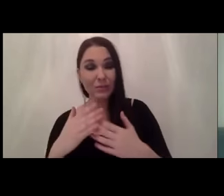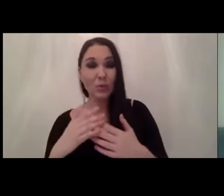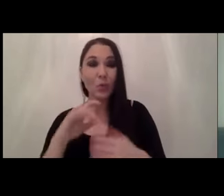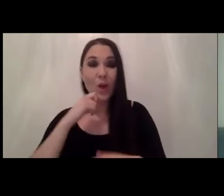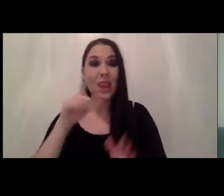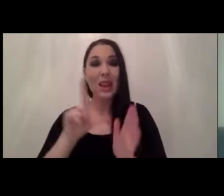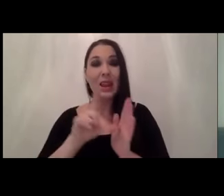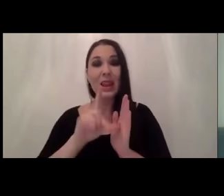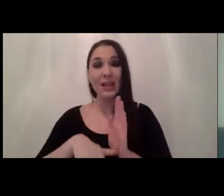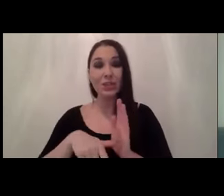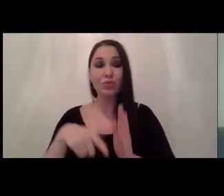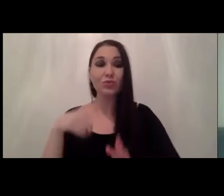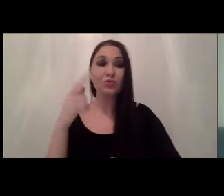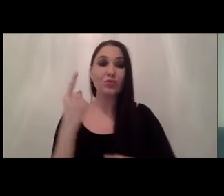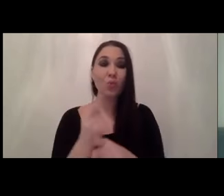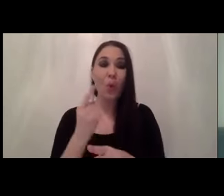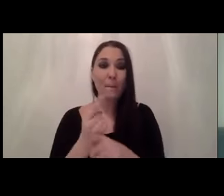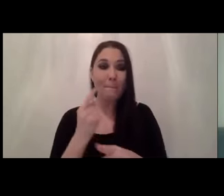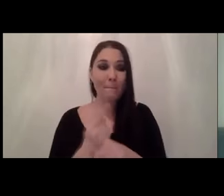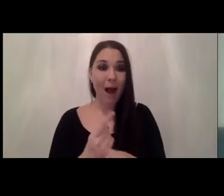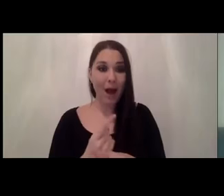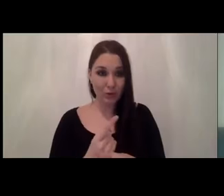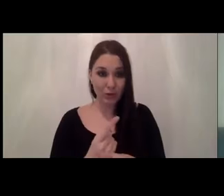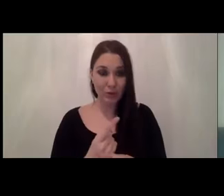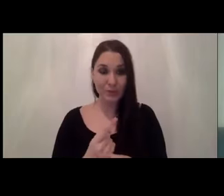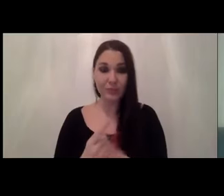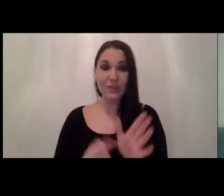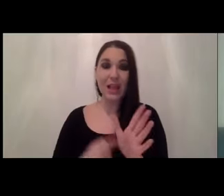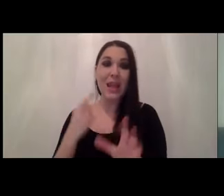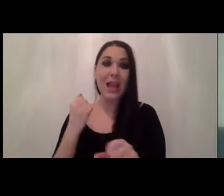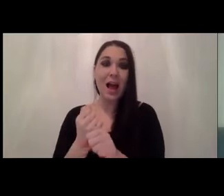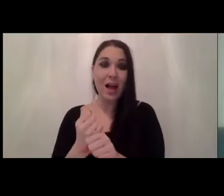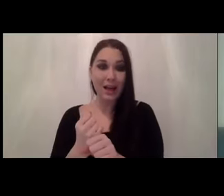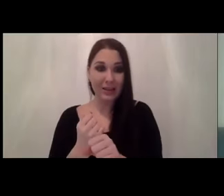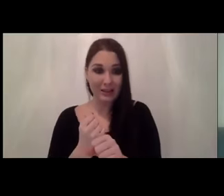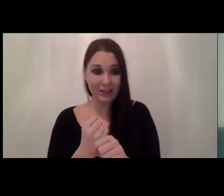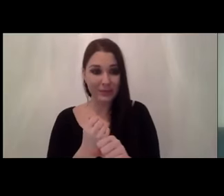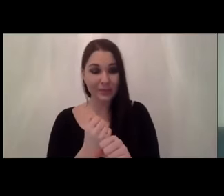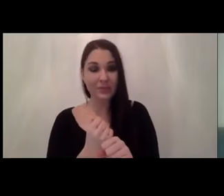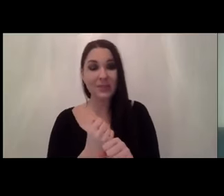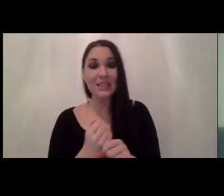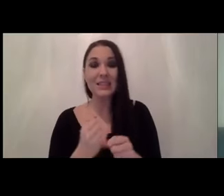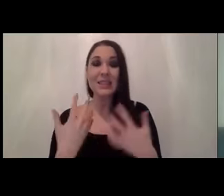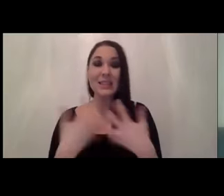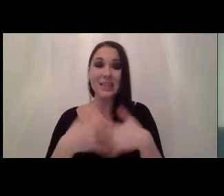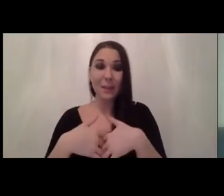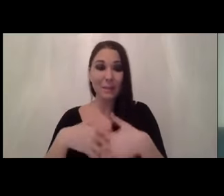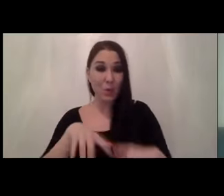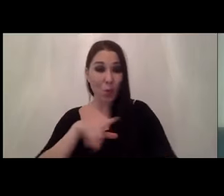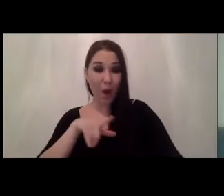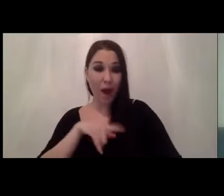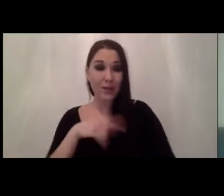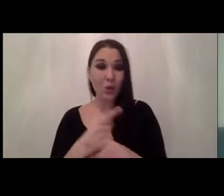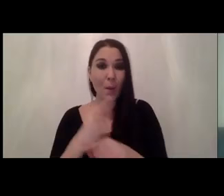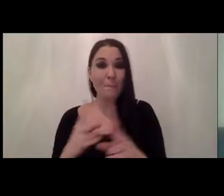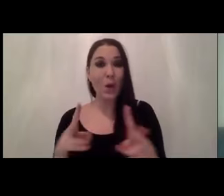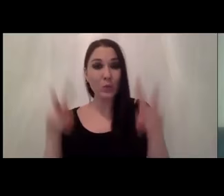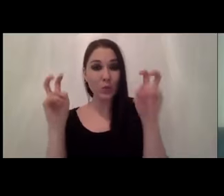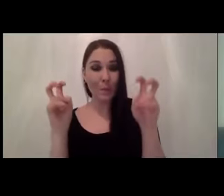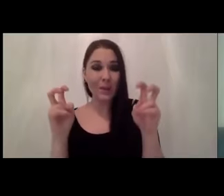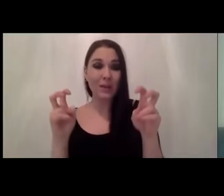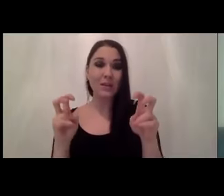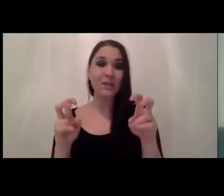about lighting systems, illumination systems. Why I decided to go through this topic? Because in